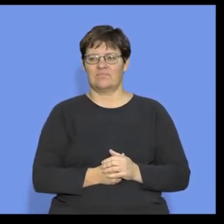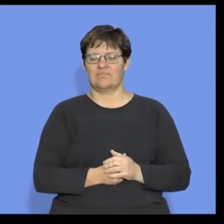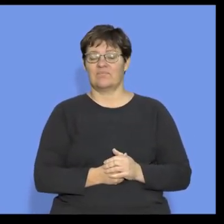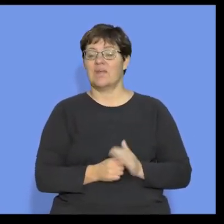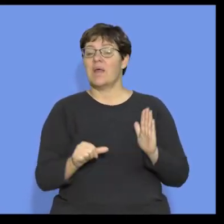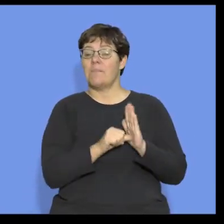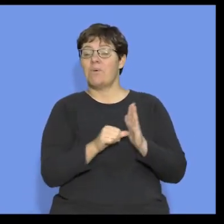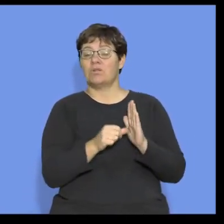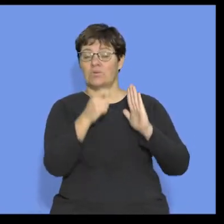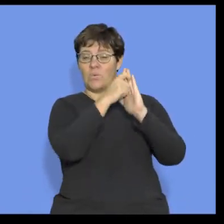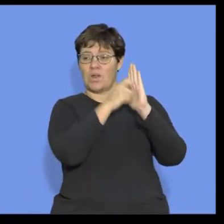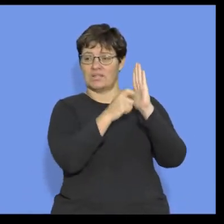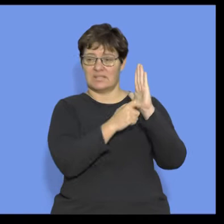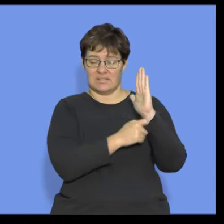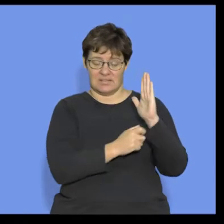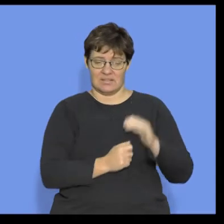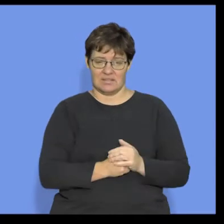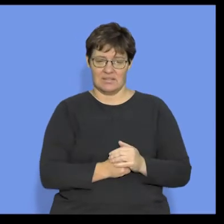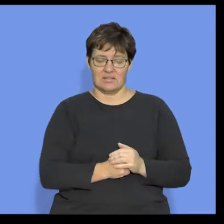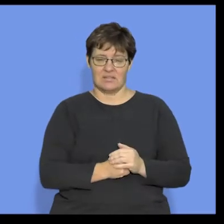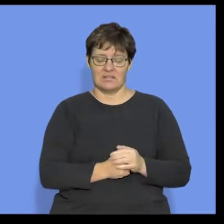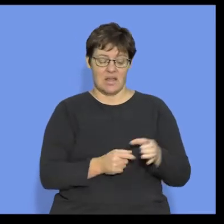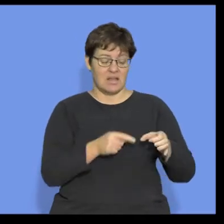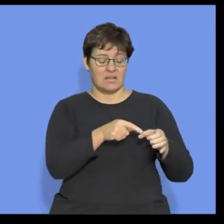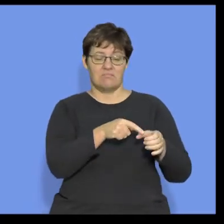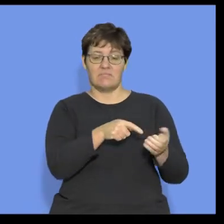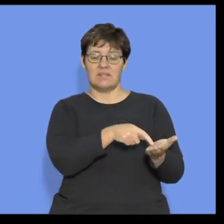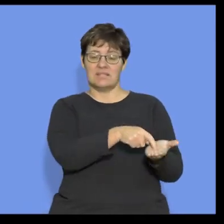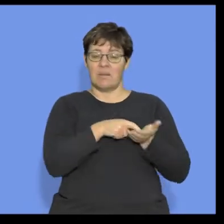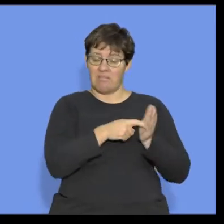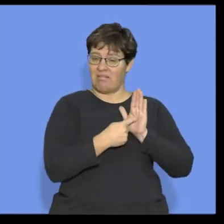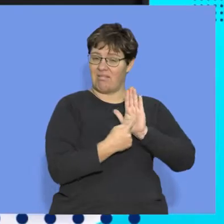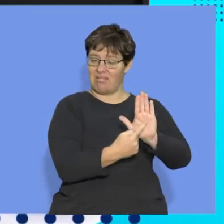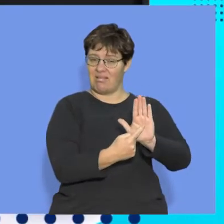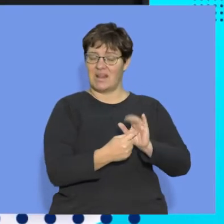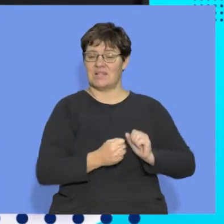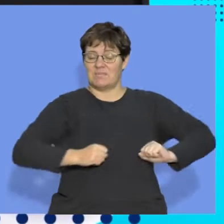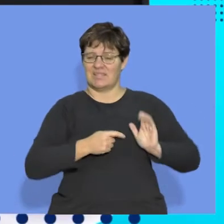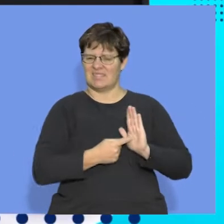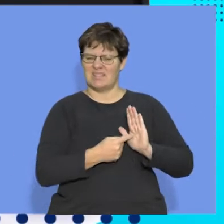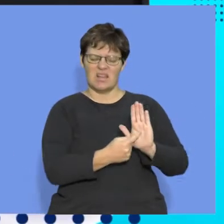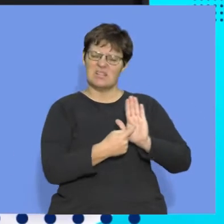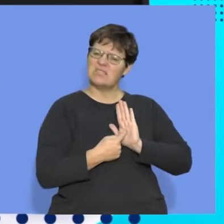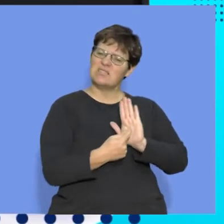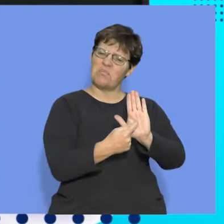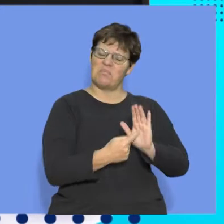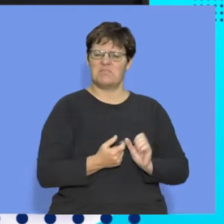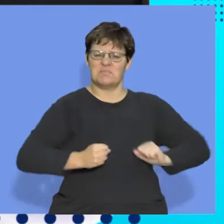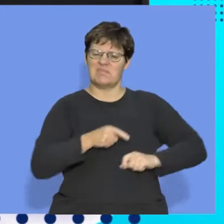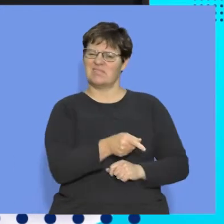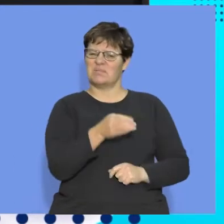Some of the key words you need for your tree diagram. It's a sample space. What is a sample space?